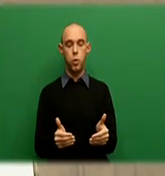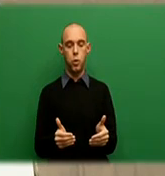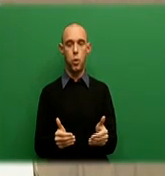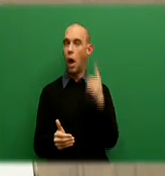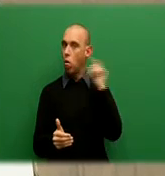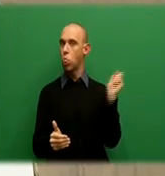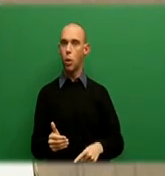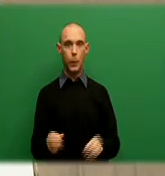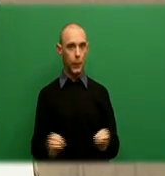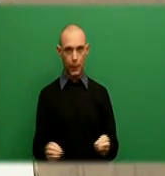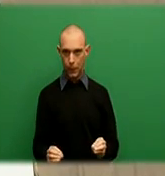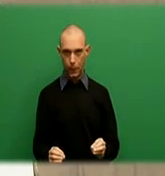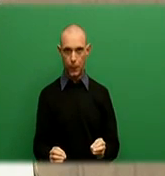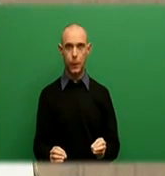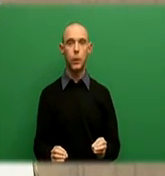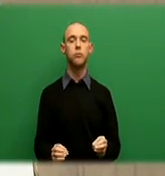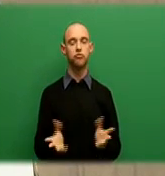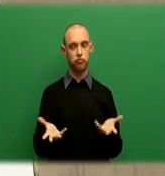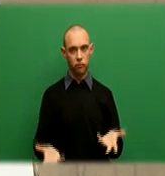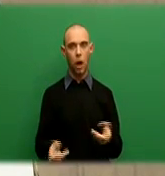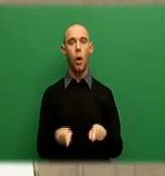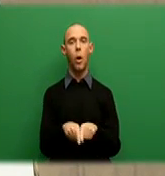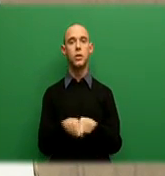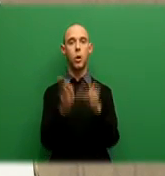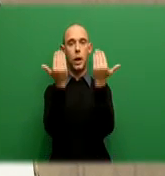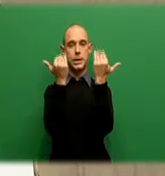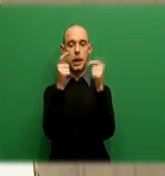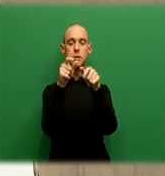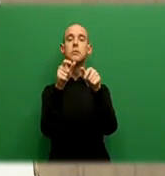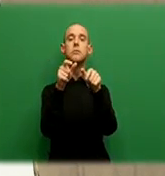been reporting on for a while, the expectations in particular of